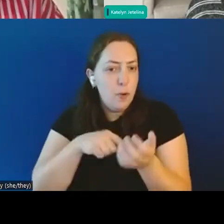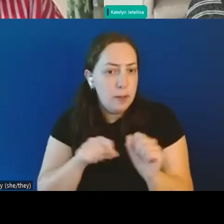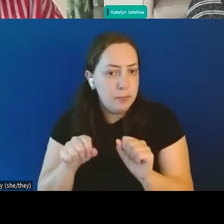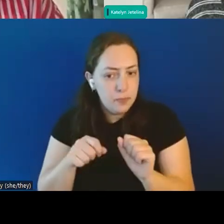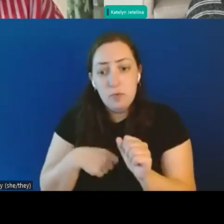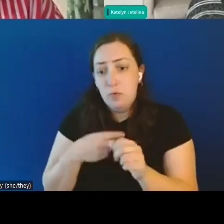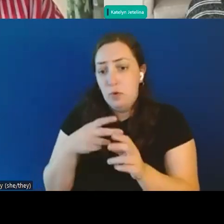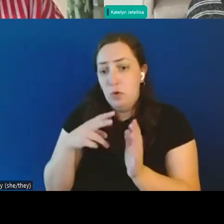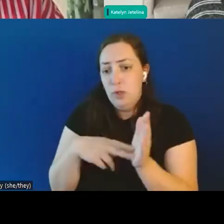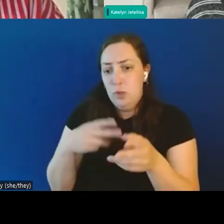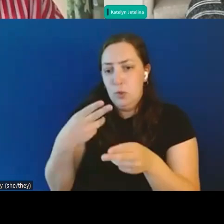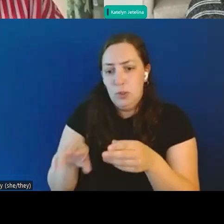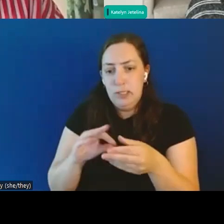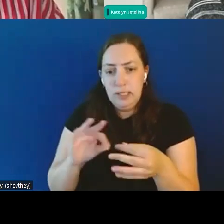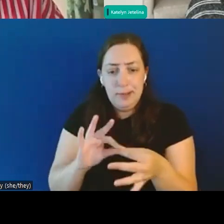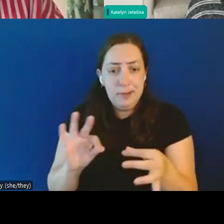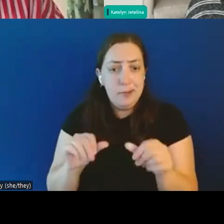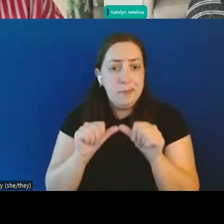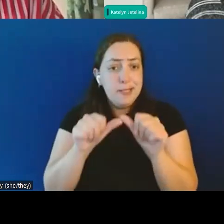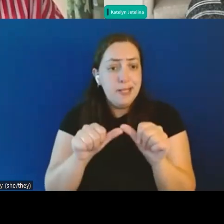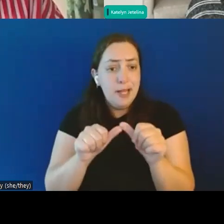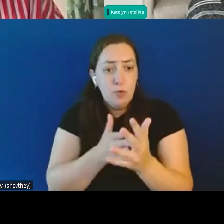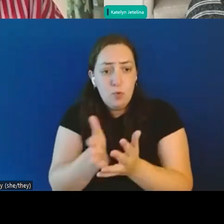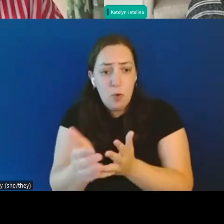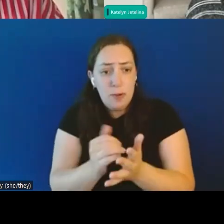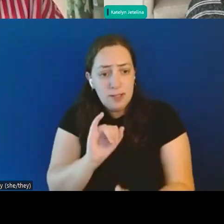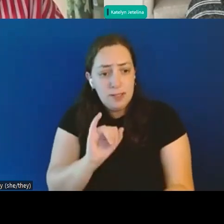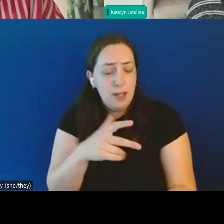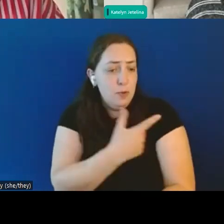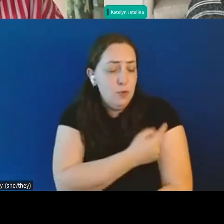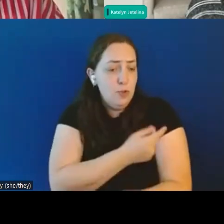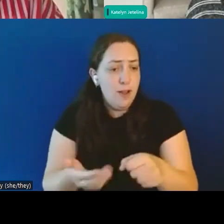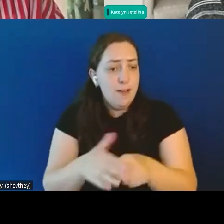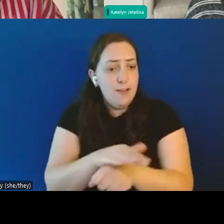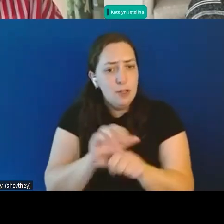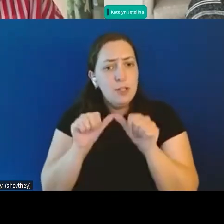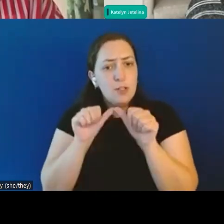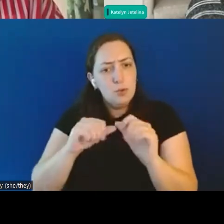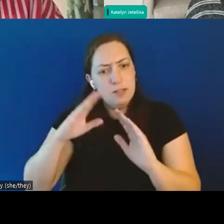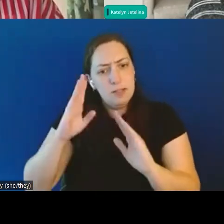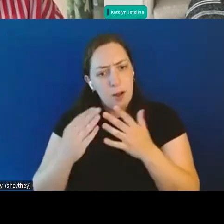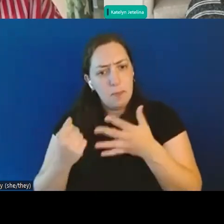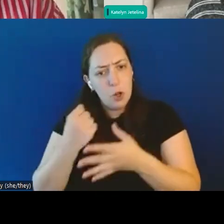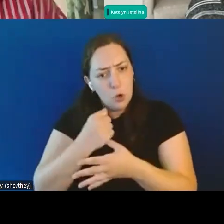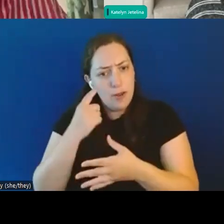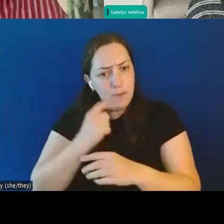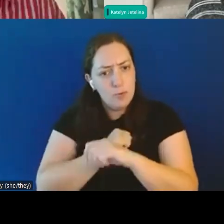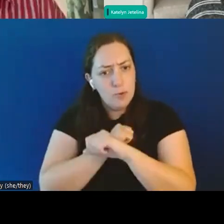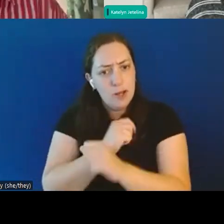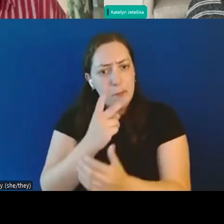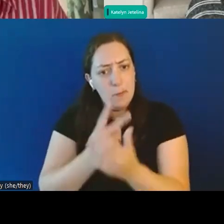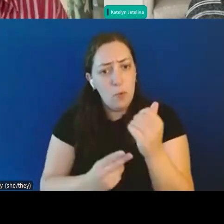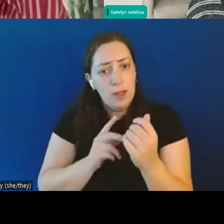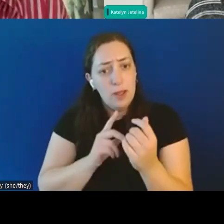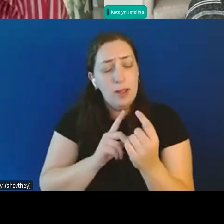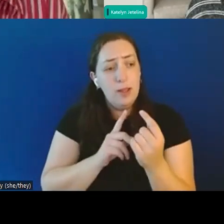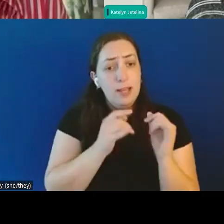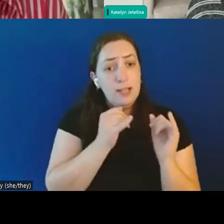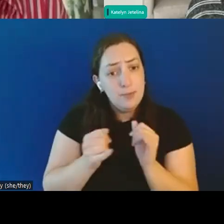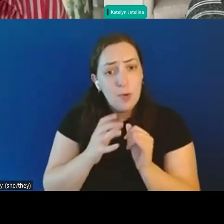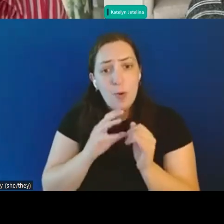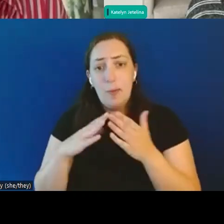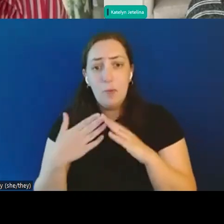statement. Maintaining robust immunization coverage continues to be a top priority for protecting both individual and community